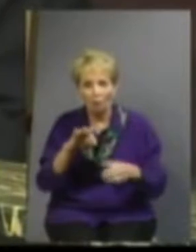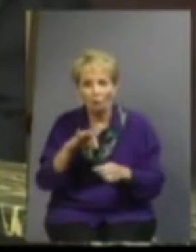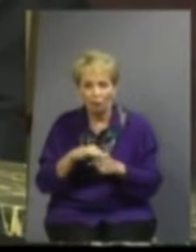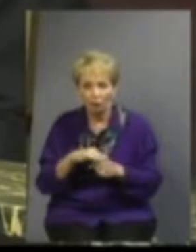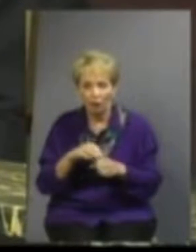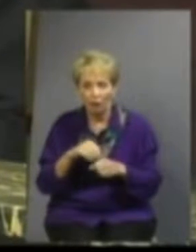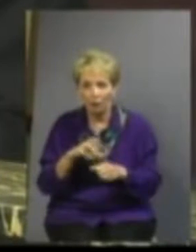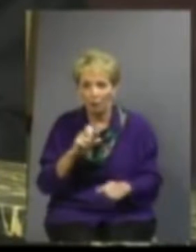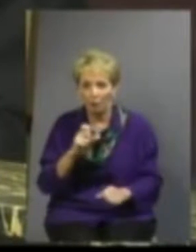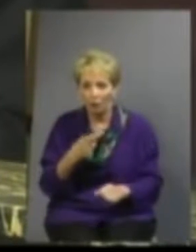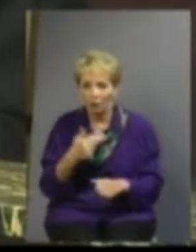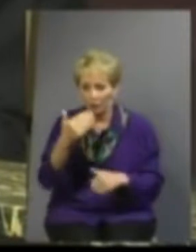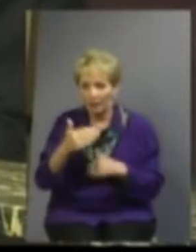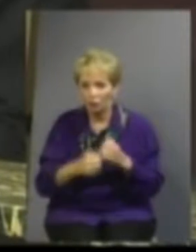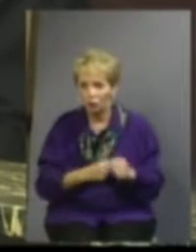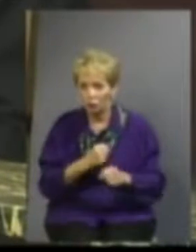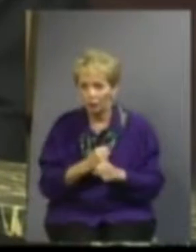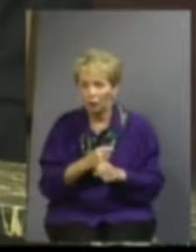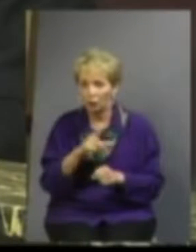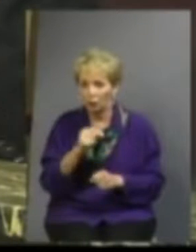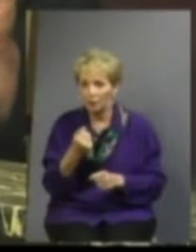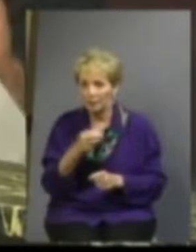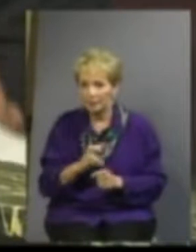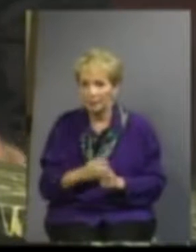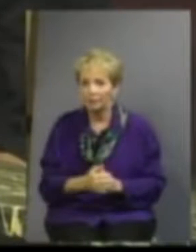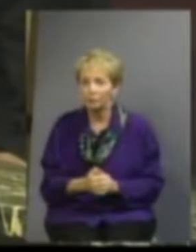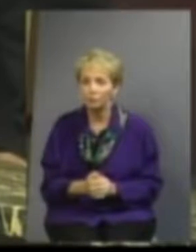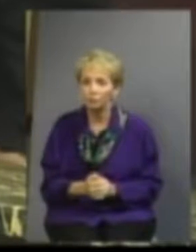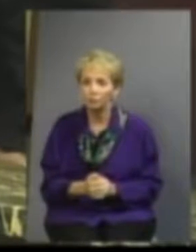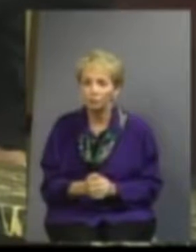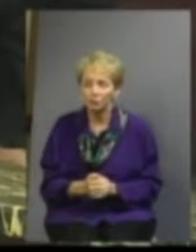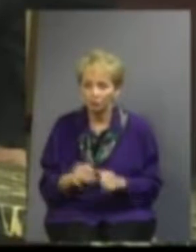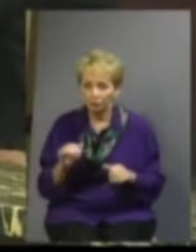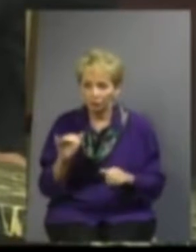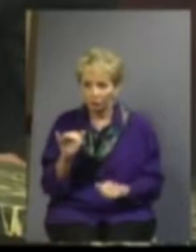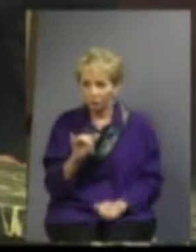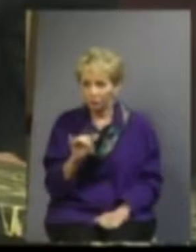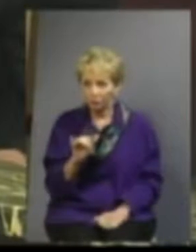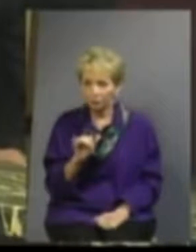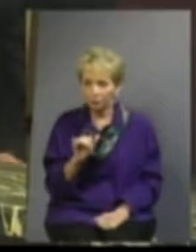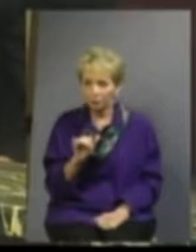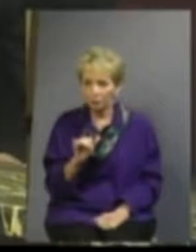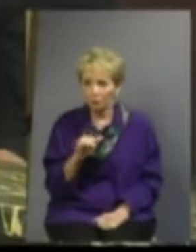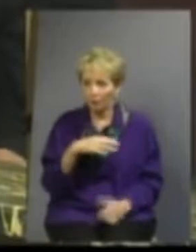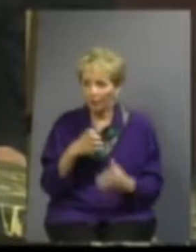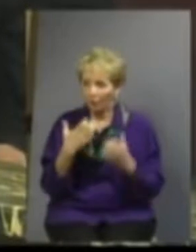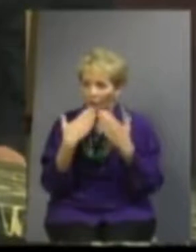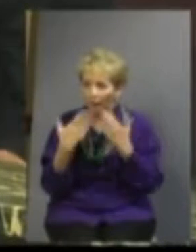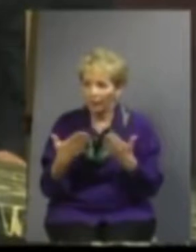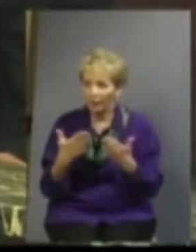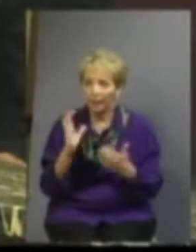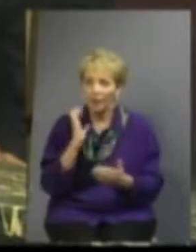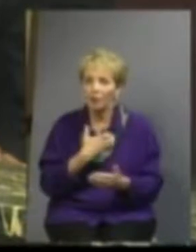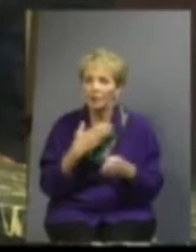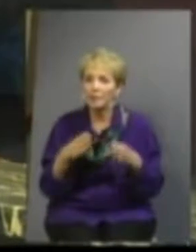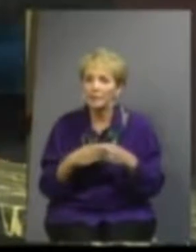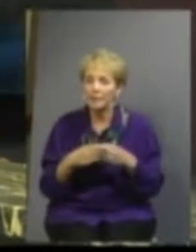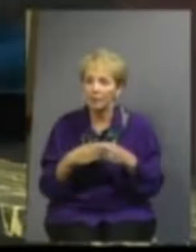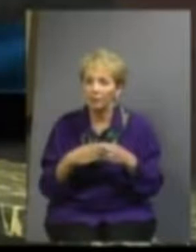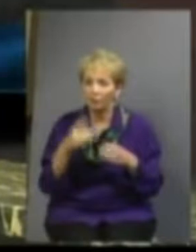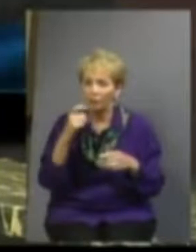in March of next year, 2016. Also, I want to thank our city for